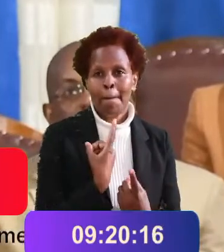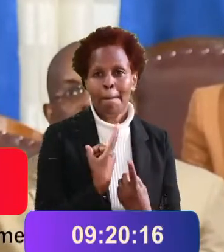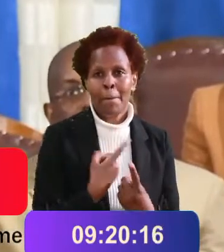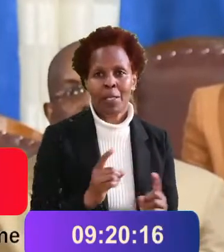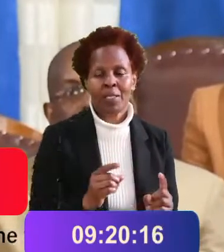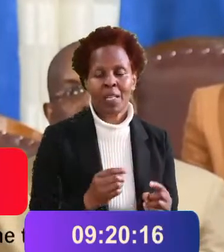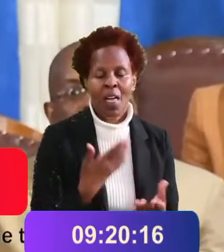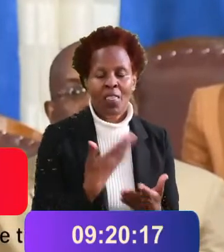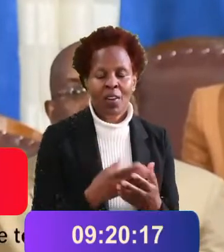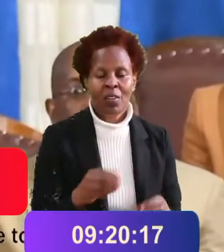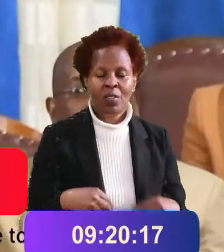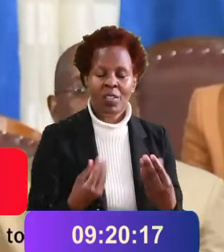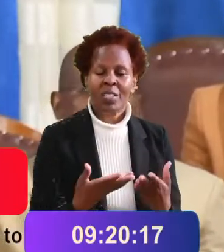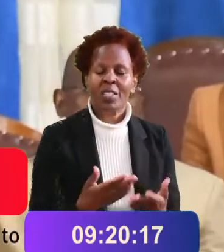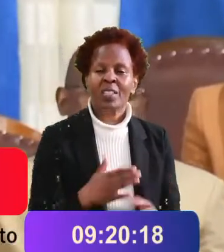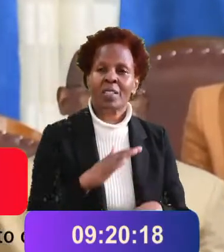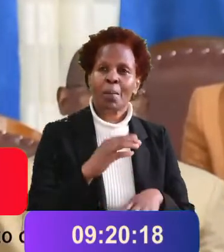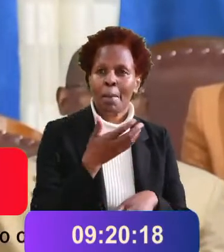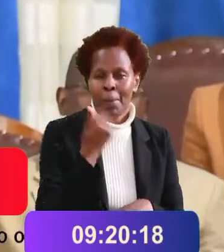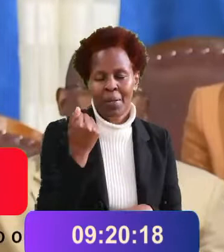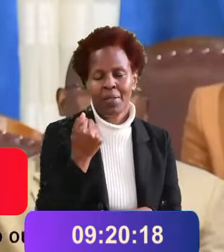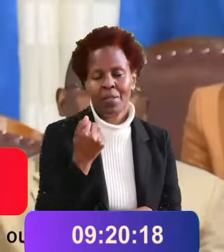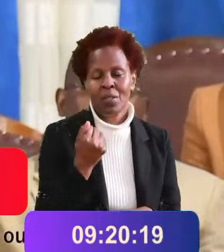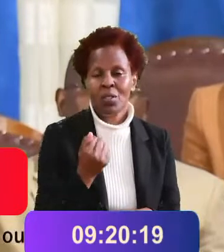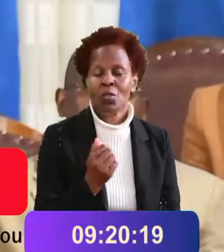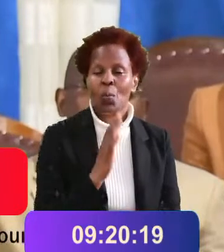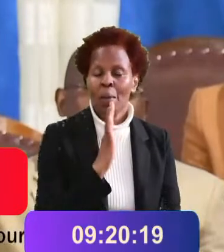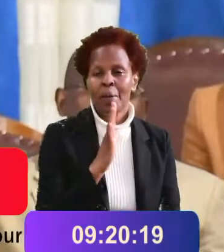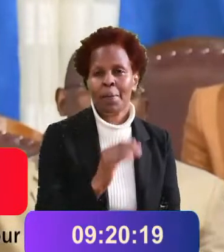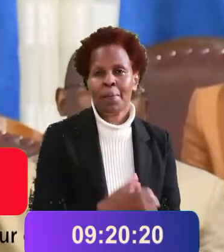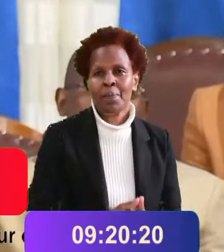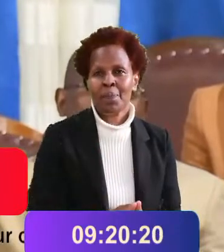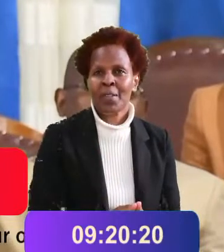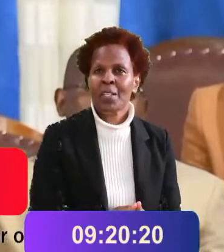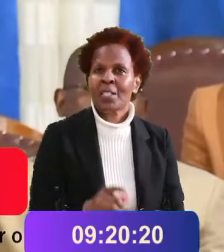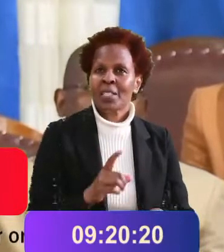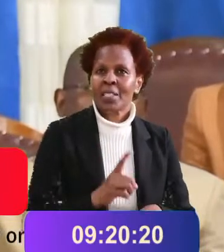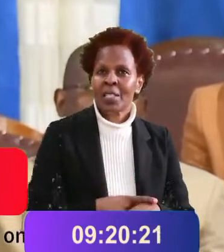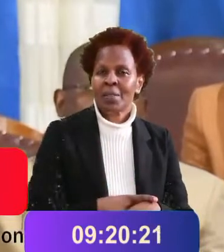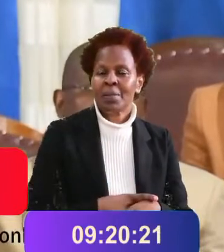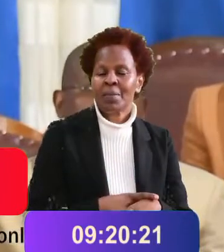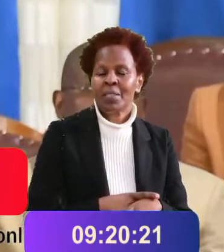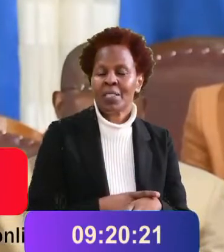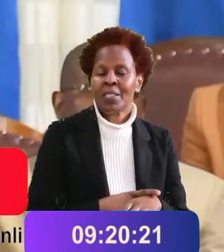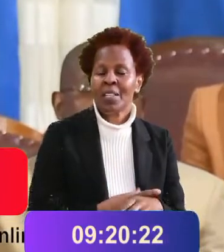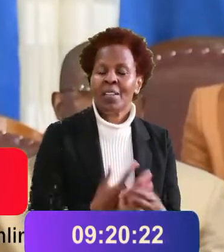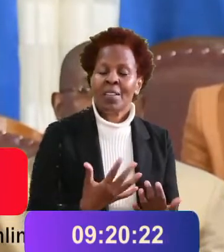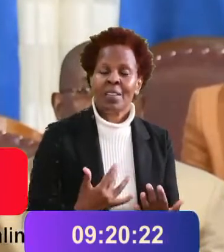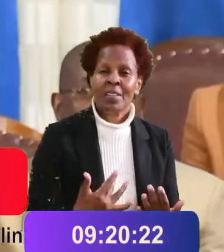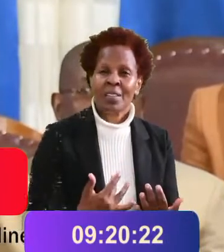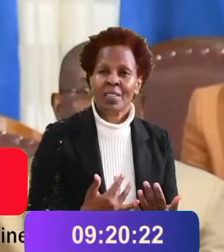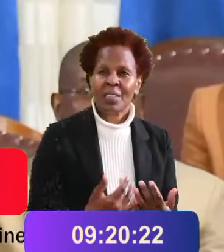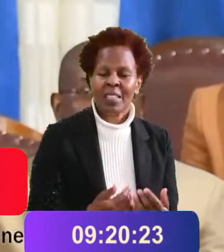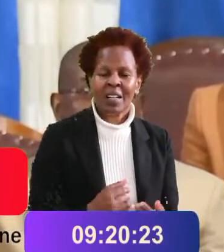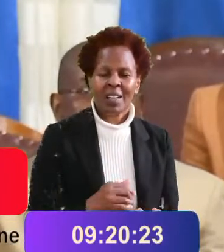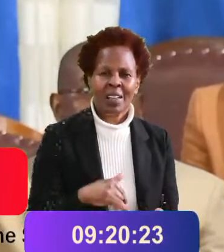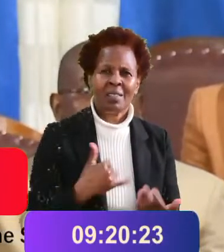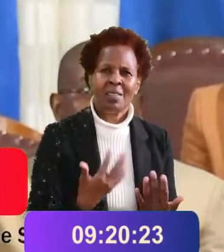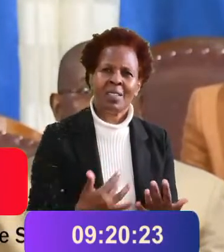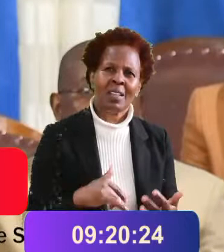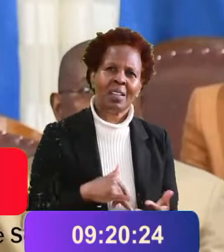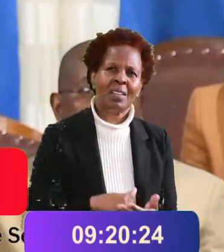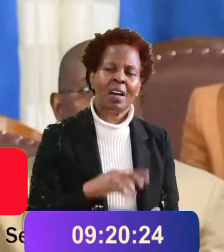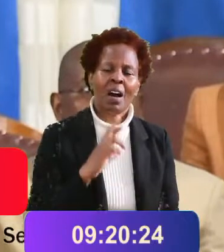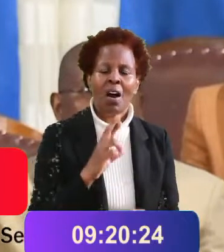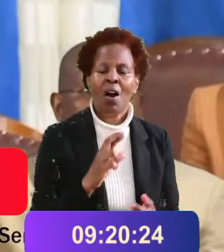the best place to be. And sometimes the circumstances are too painful that we